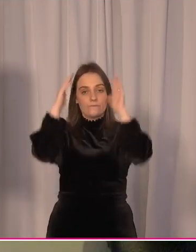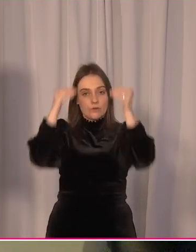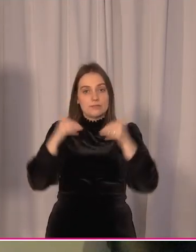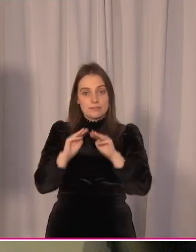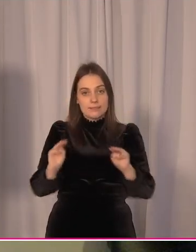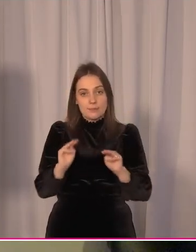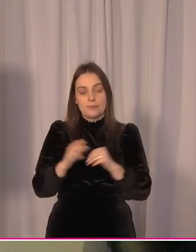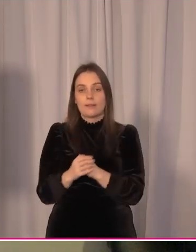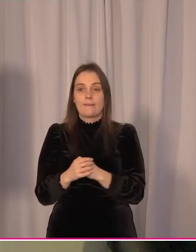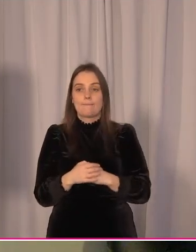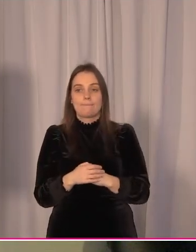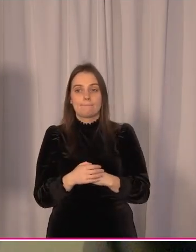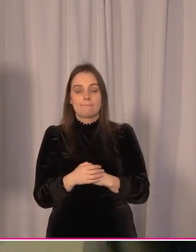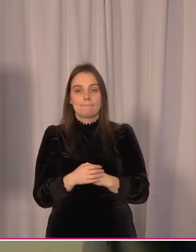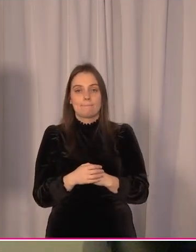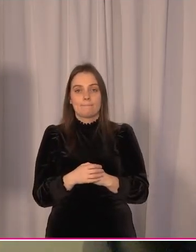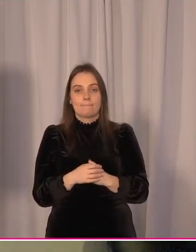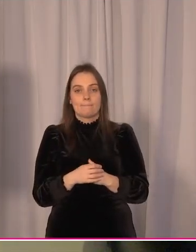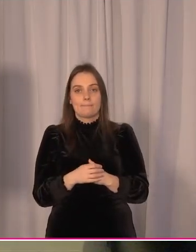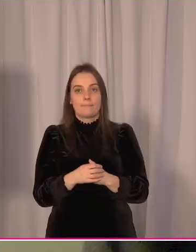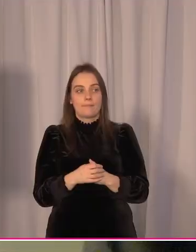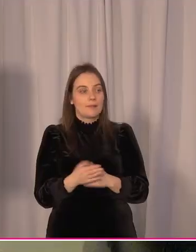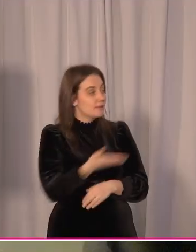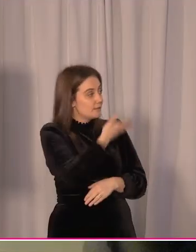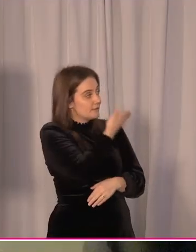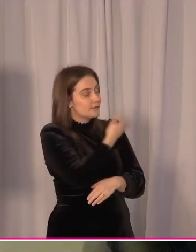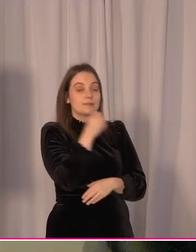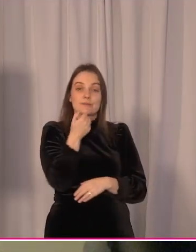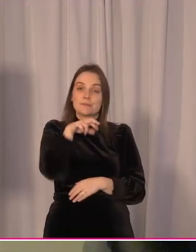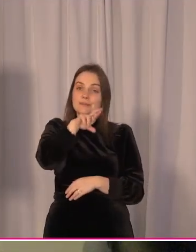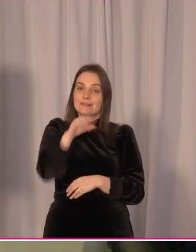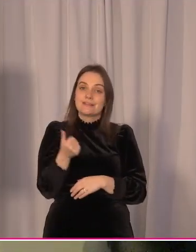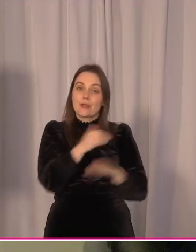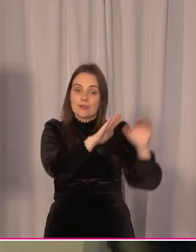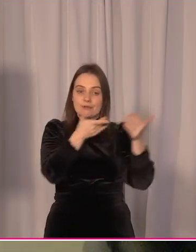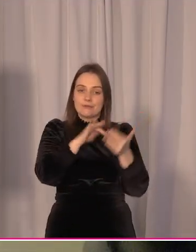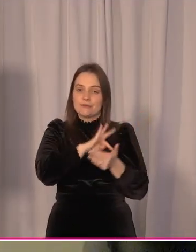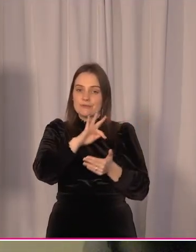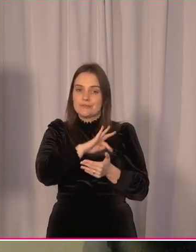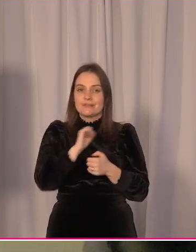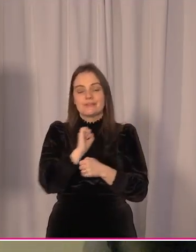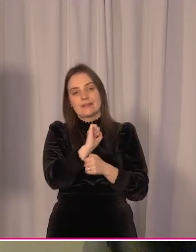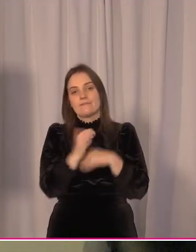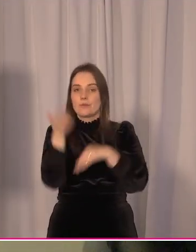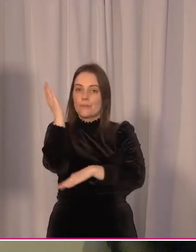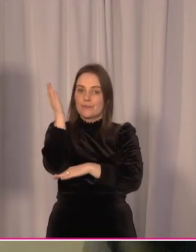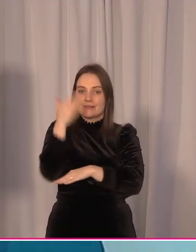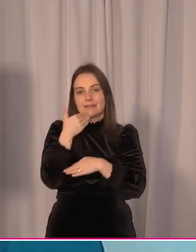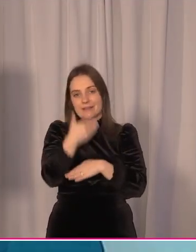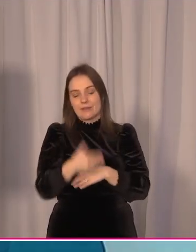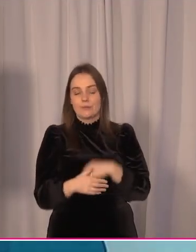People. I'll let you go ahead there, Sara, and introduce yourself and your presentation. Thank